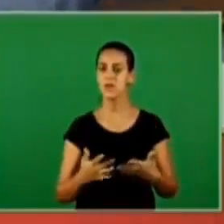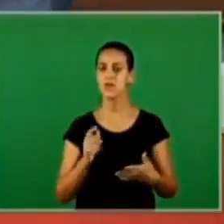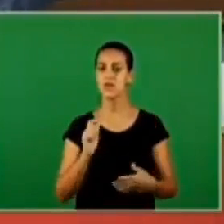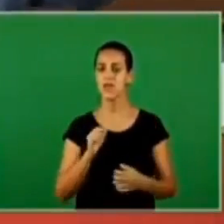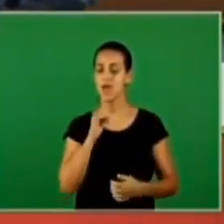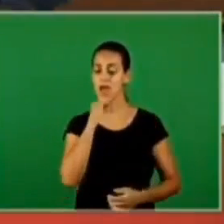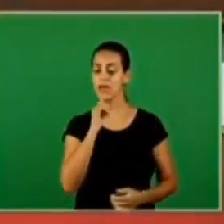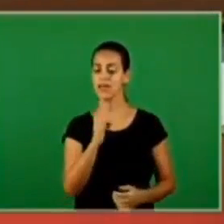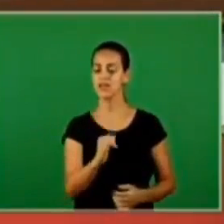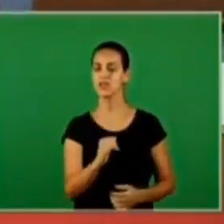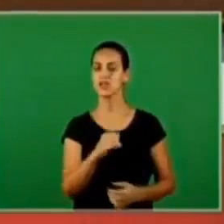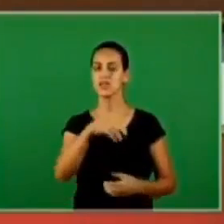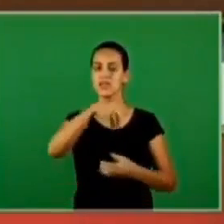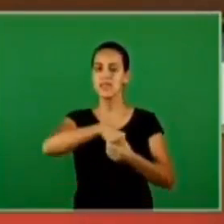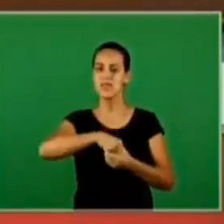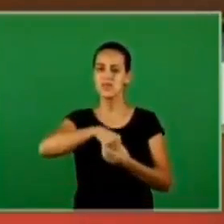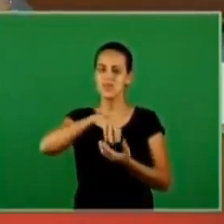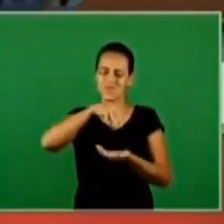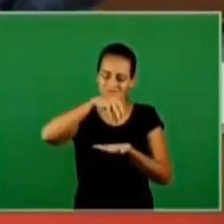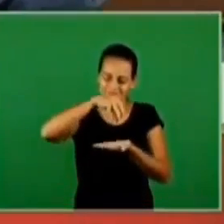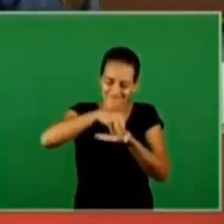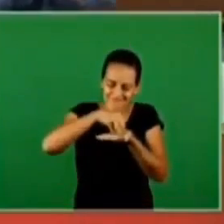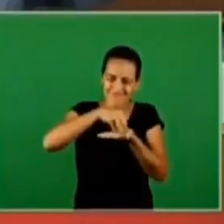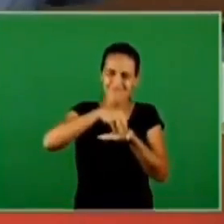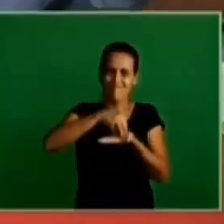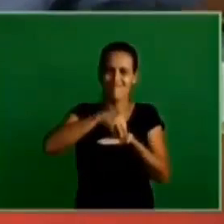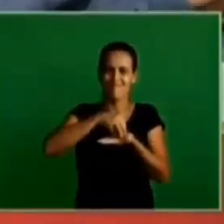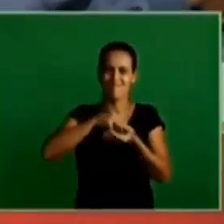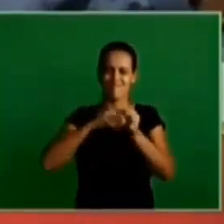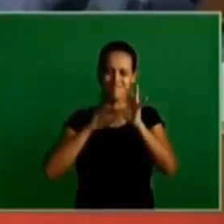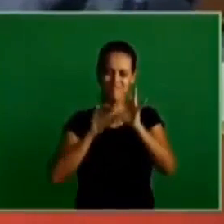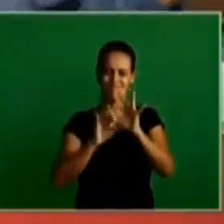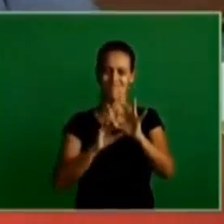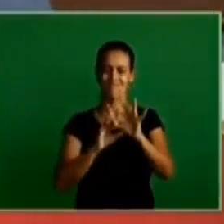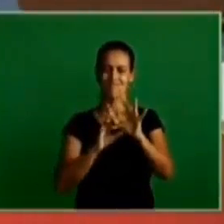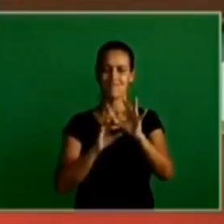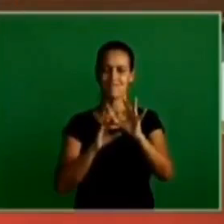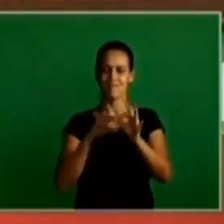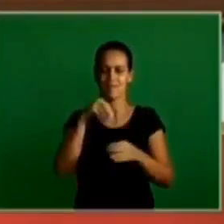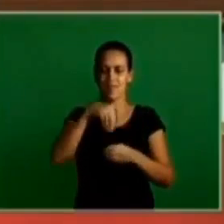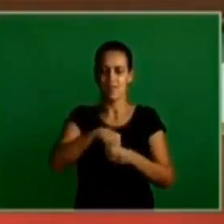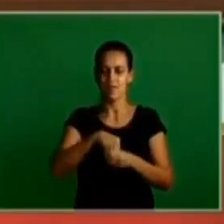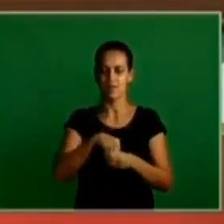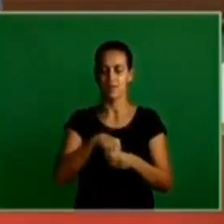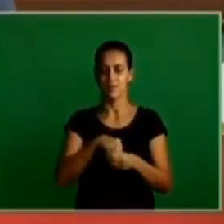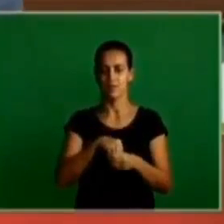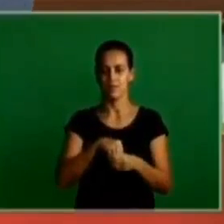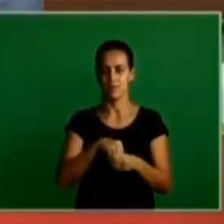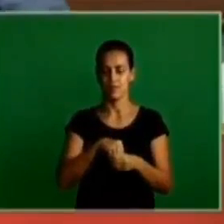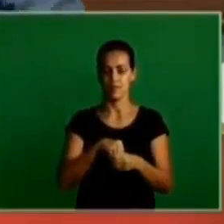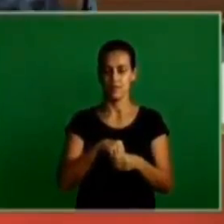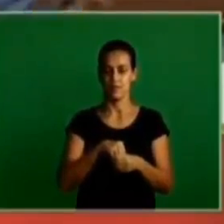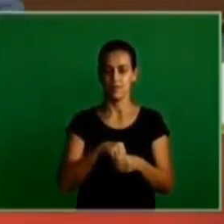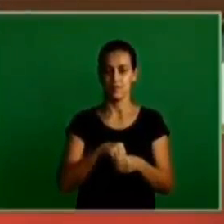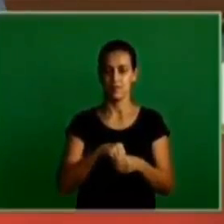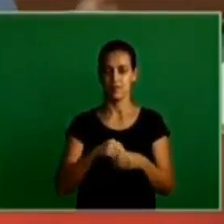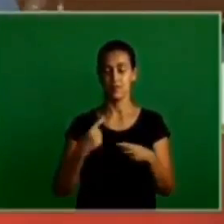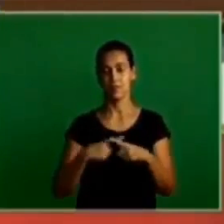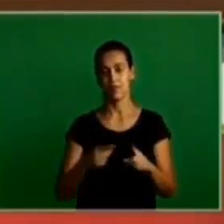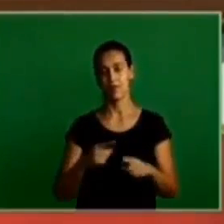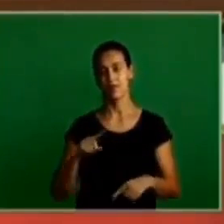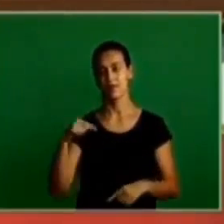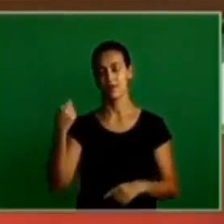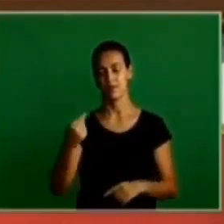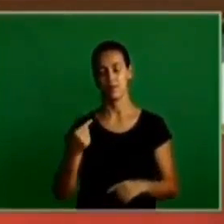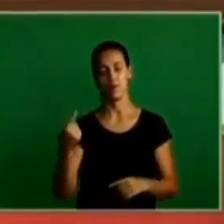the energy is in the nucleus of the matter. So he asked him, brought something completely different.